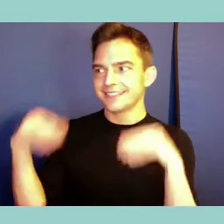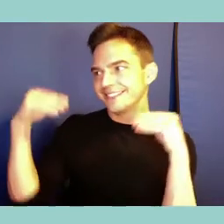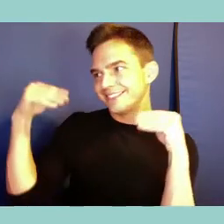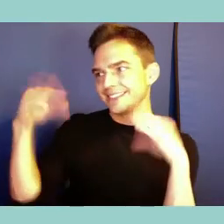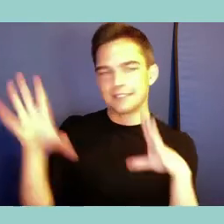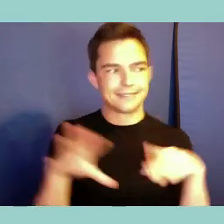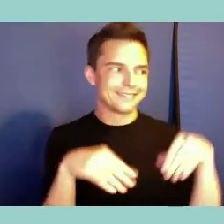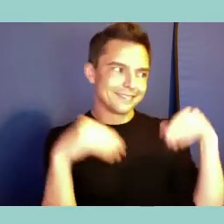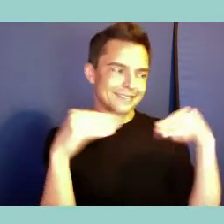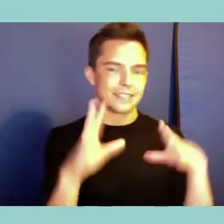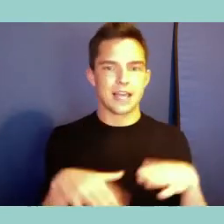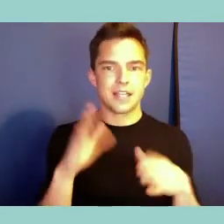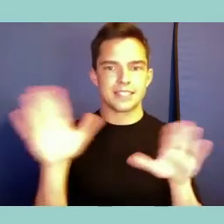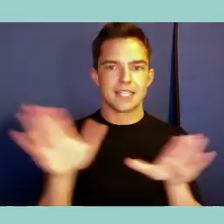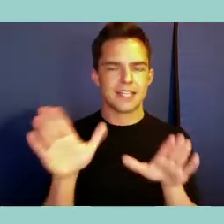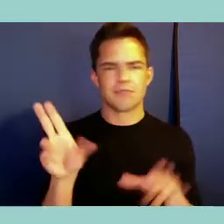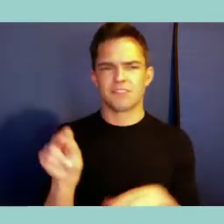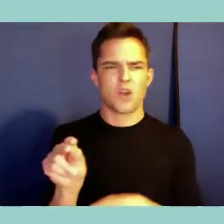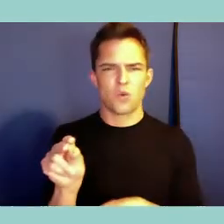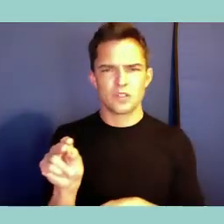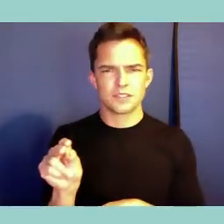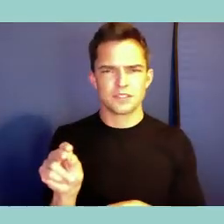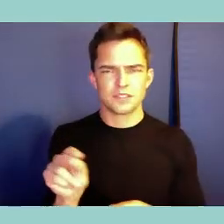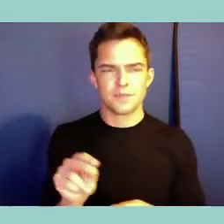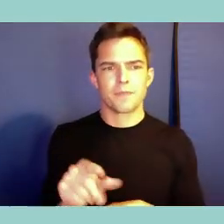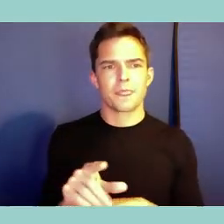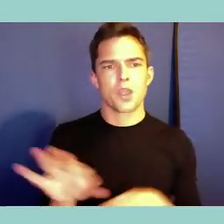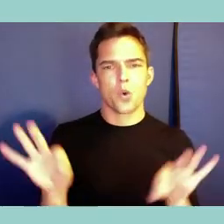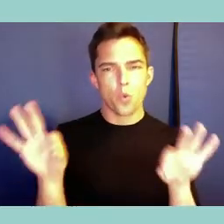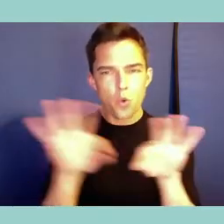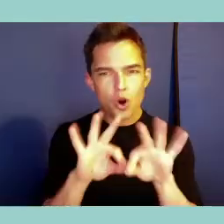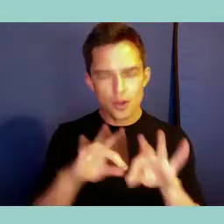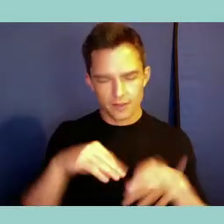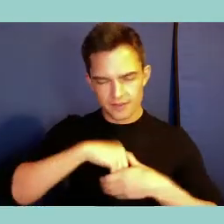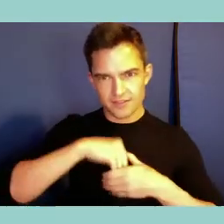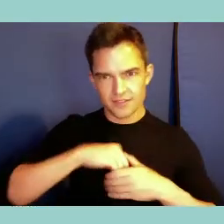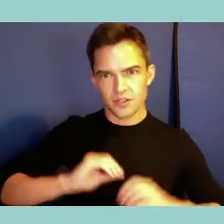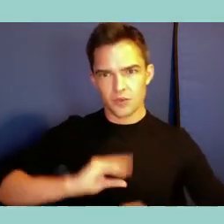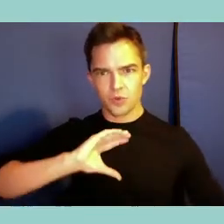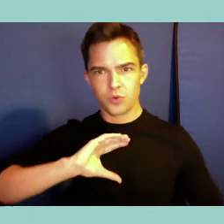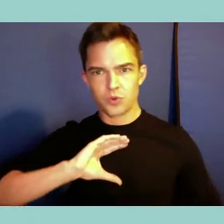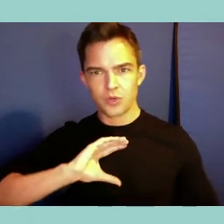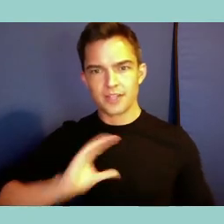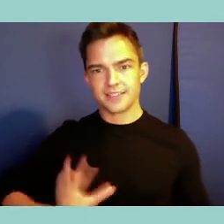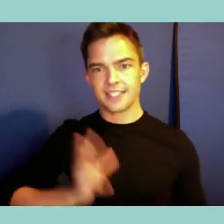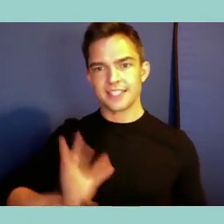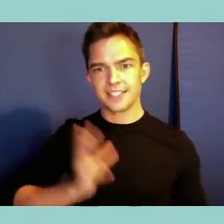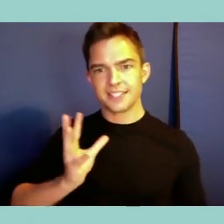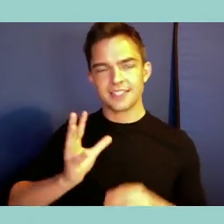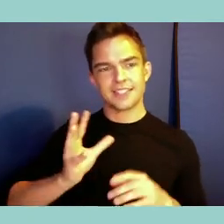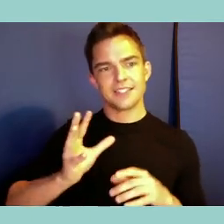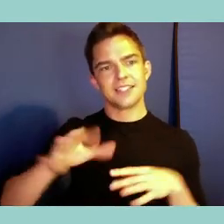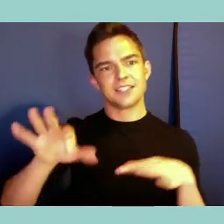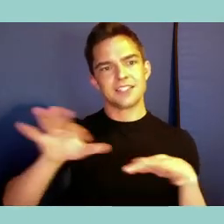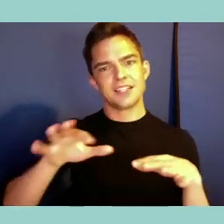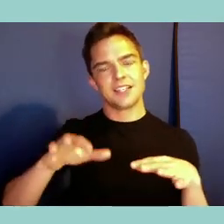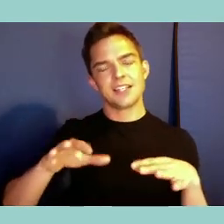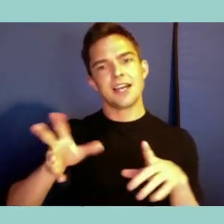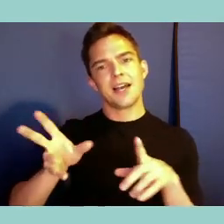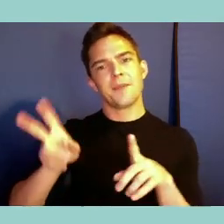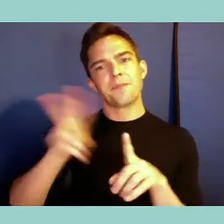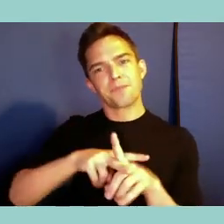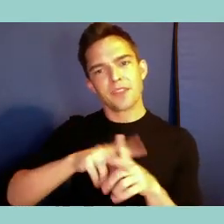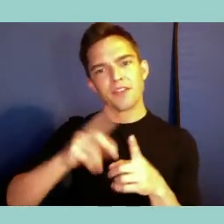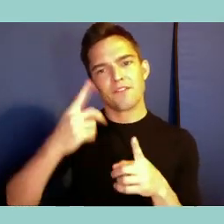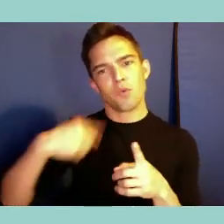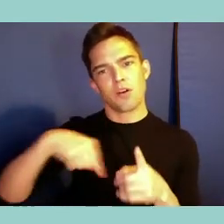on Sunday. No. A worth and dignity that is ascribed by us for